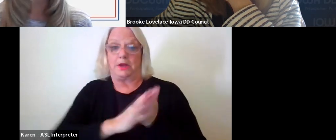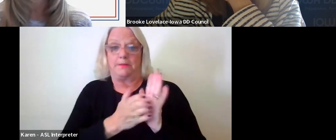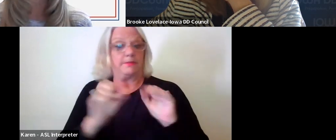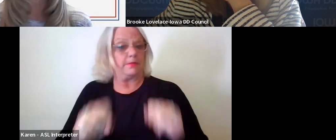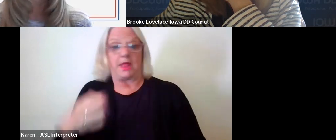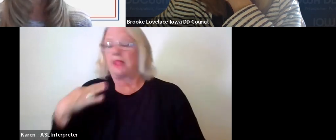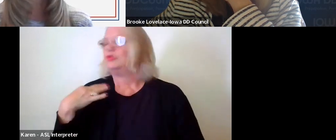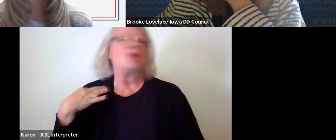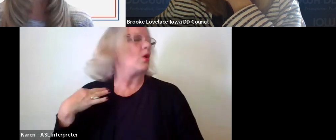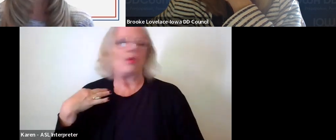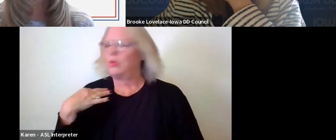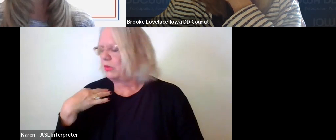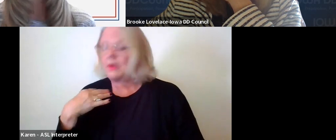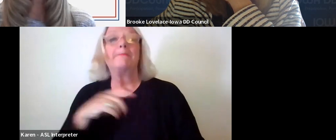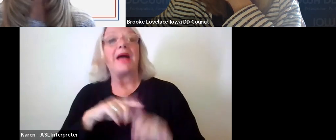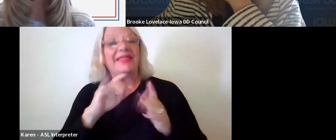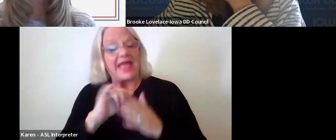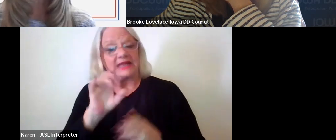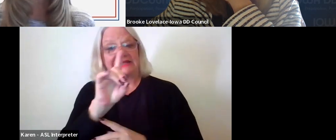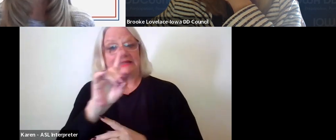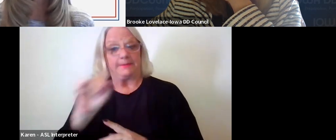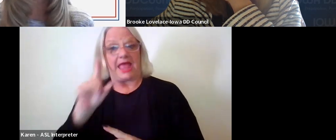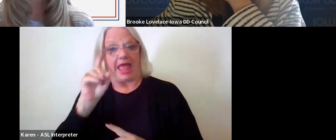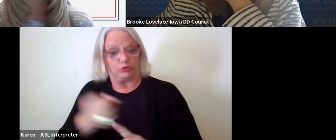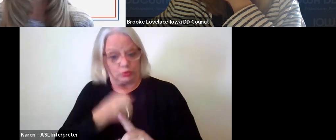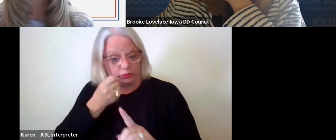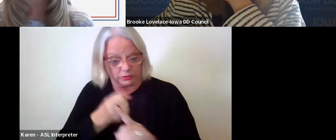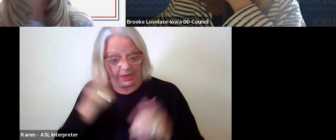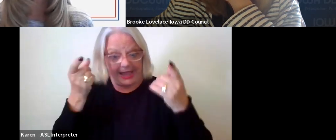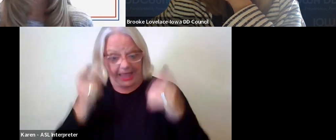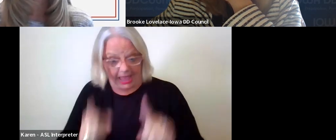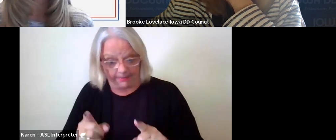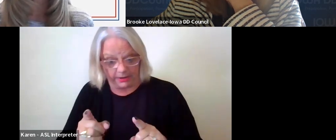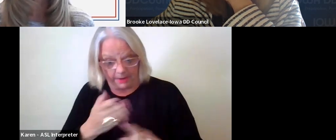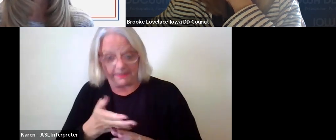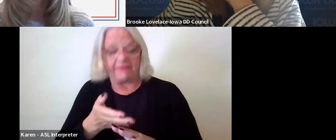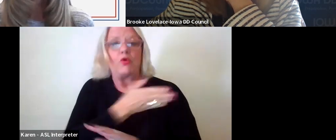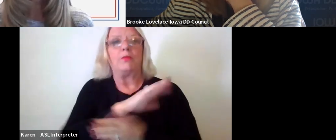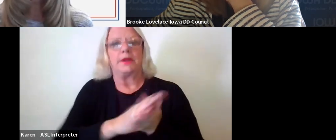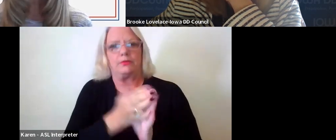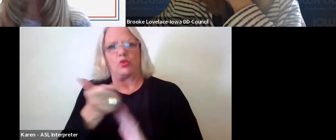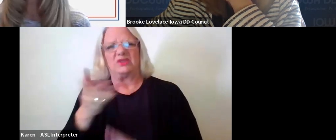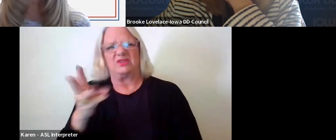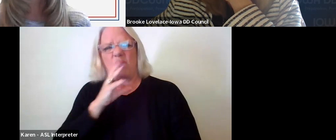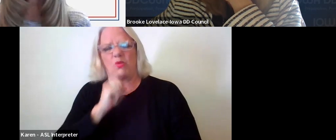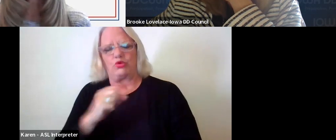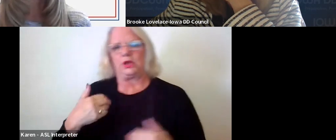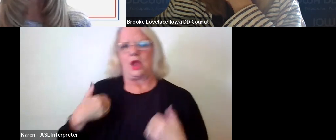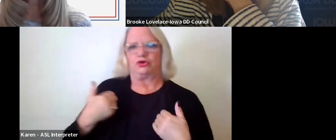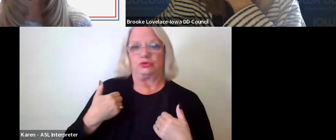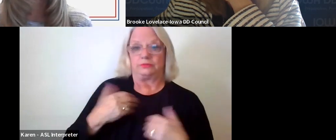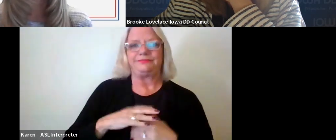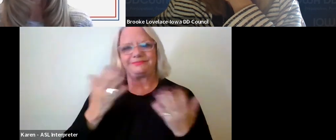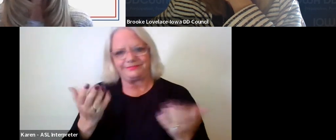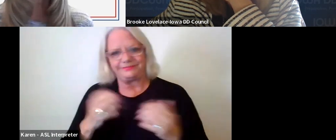don't have to be. It's just that that disability had to have been present before they turned 26. So again, that's just one of